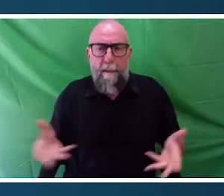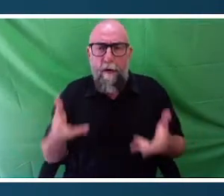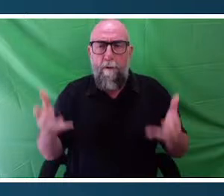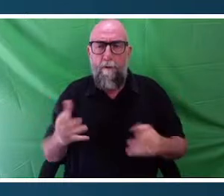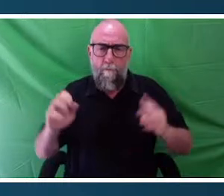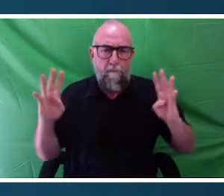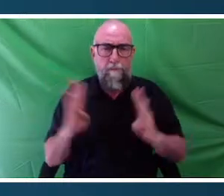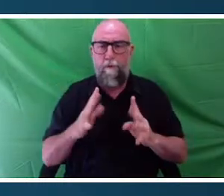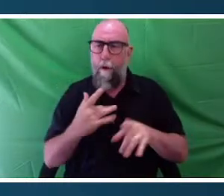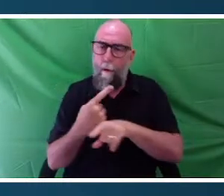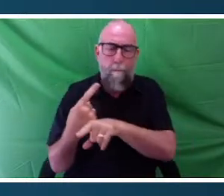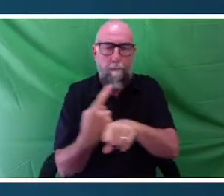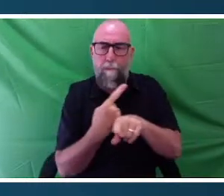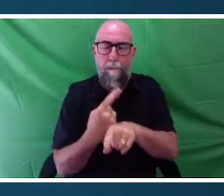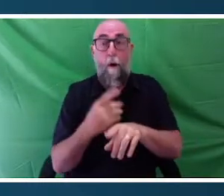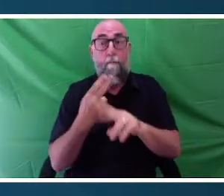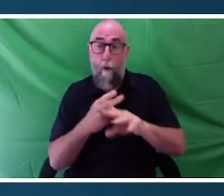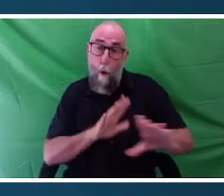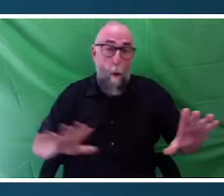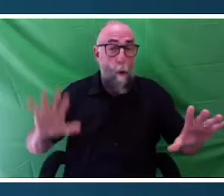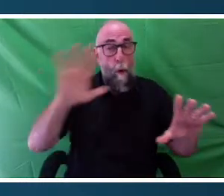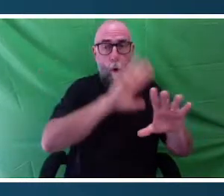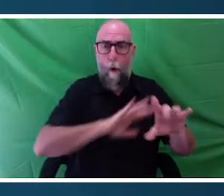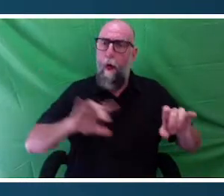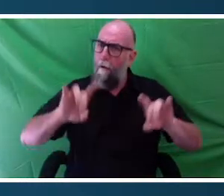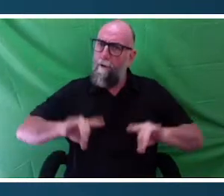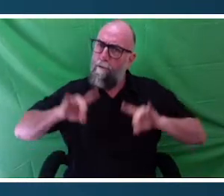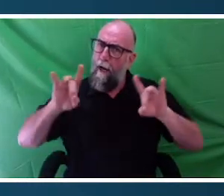Australia and across the region.